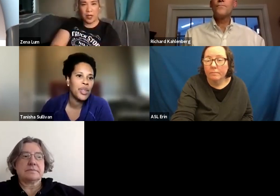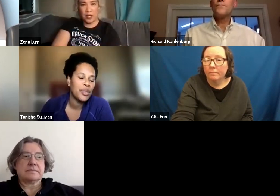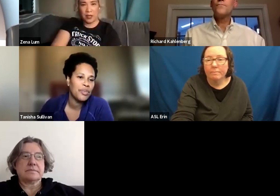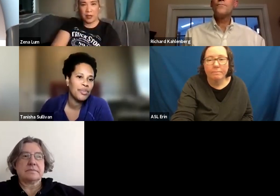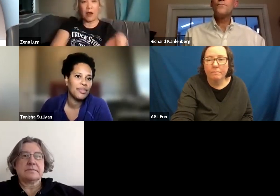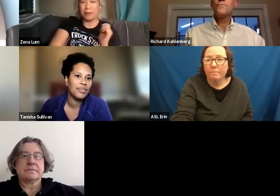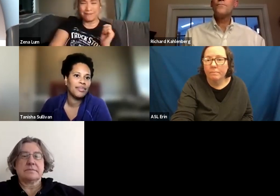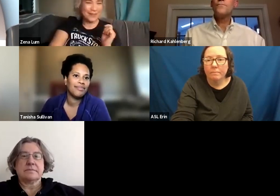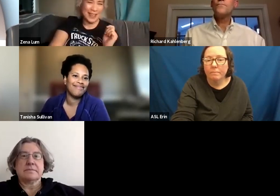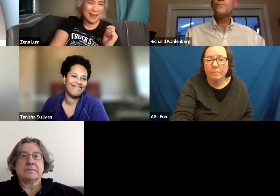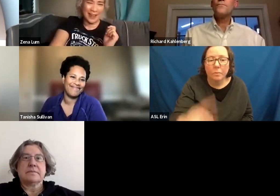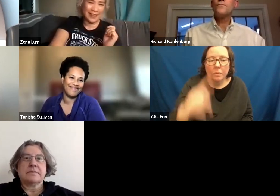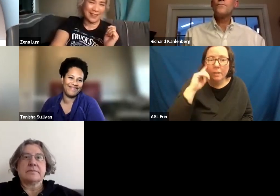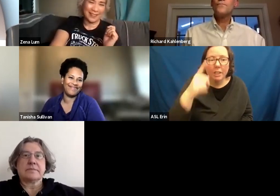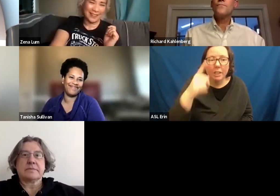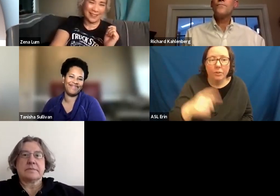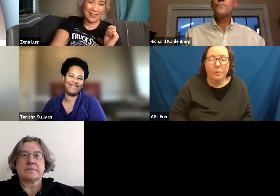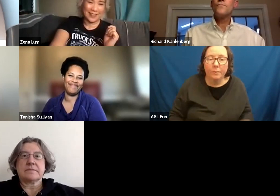You're on mute.